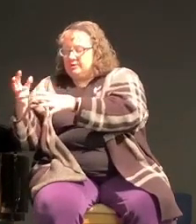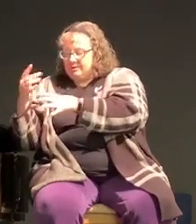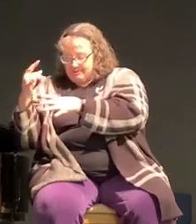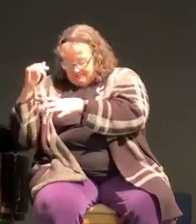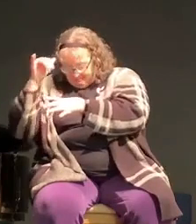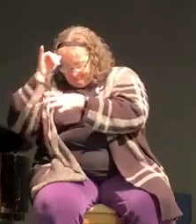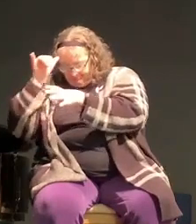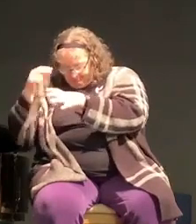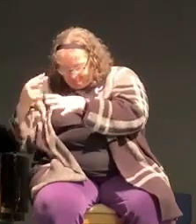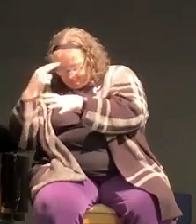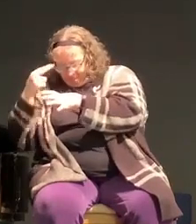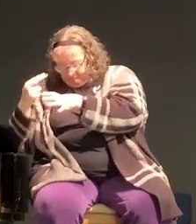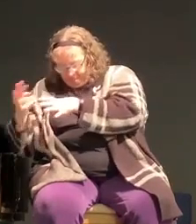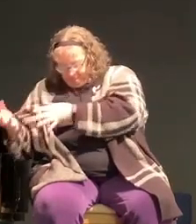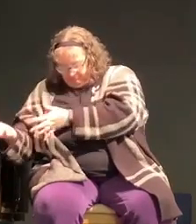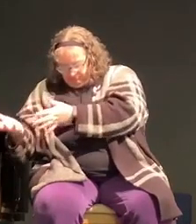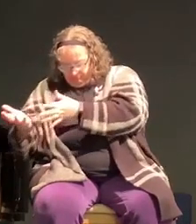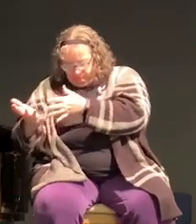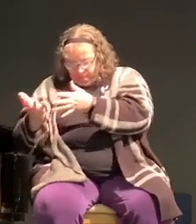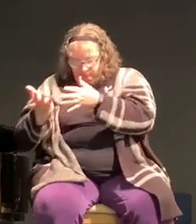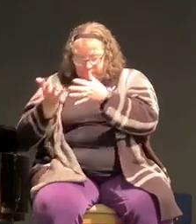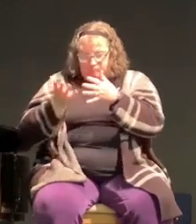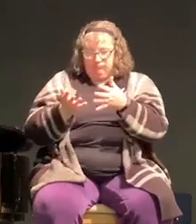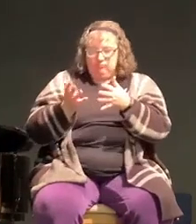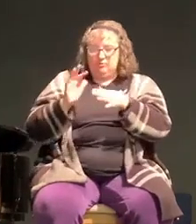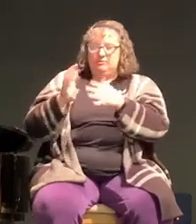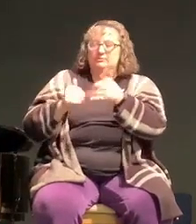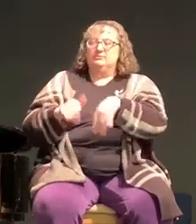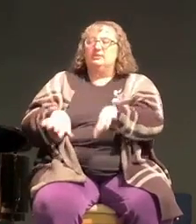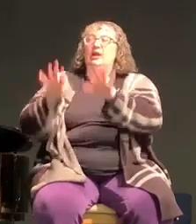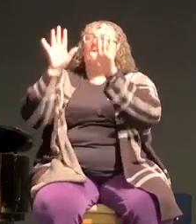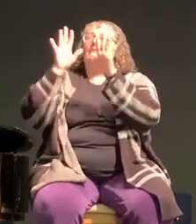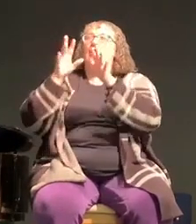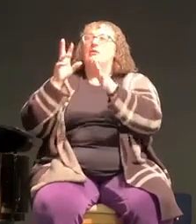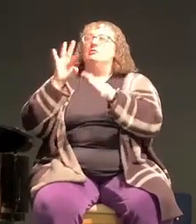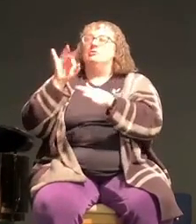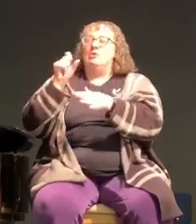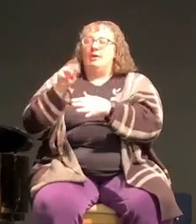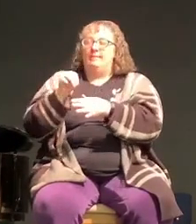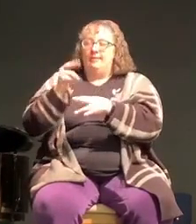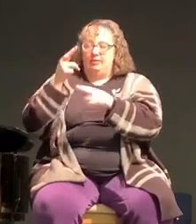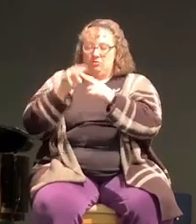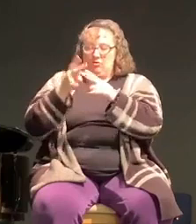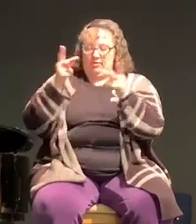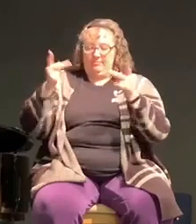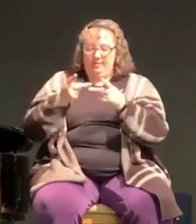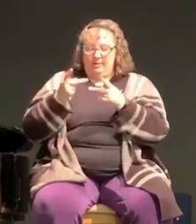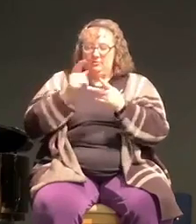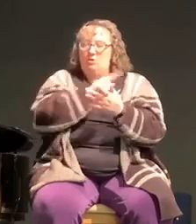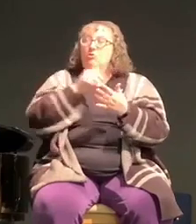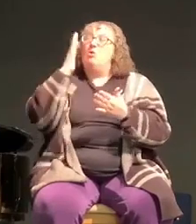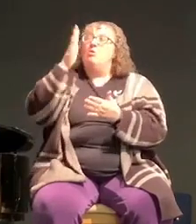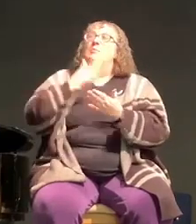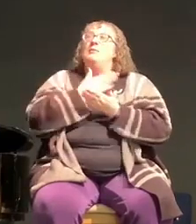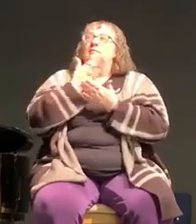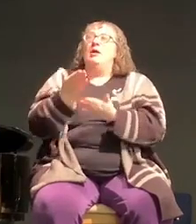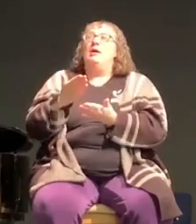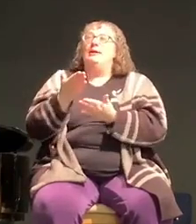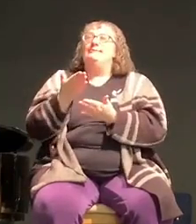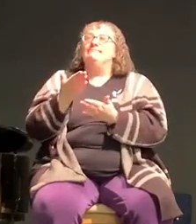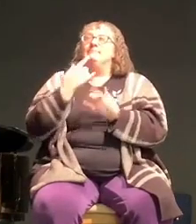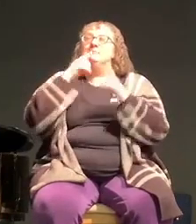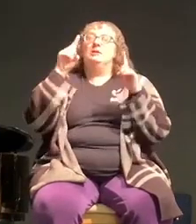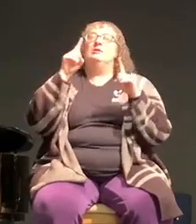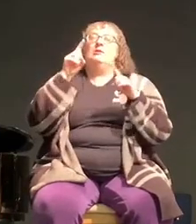son. So Abraham called that place, "The Lord will provide." And to this day it is said, "On the mountain